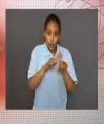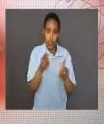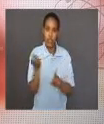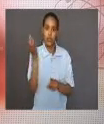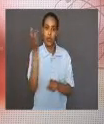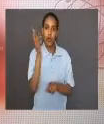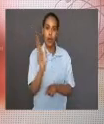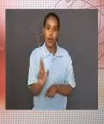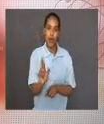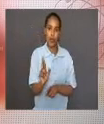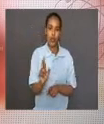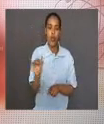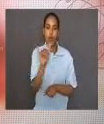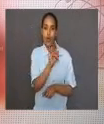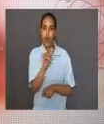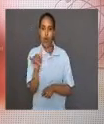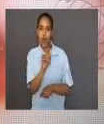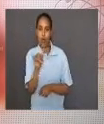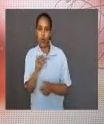heterogeneous or